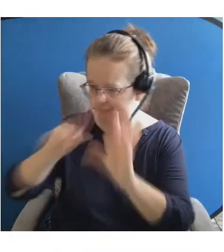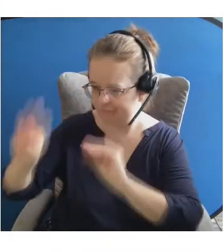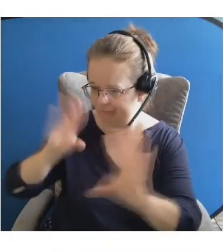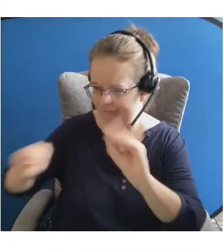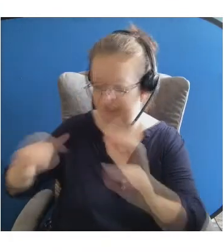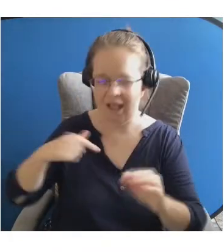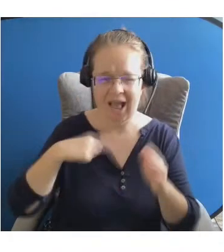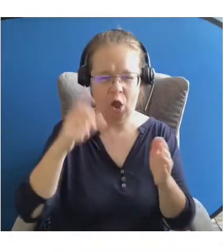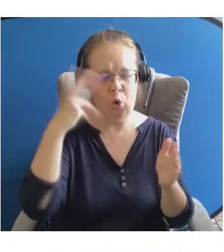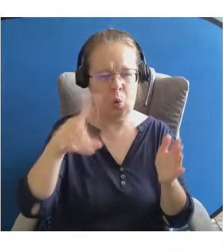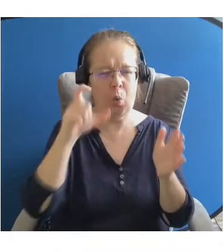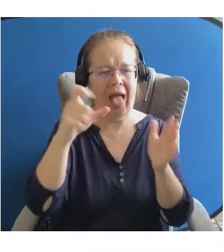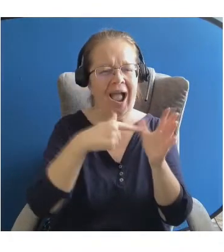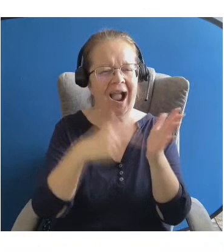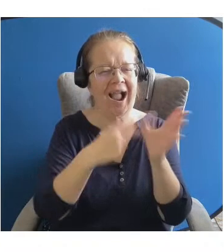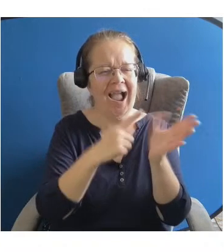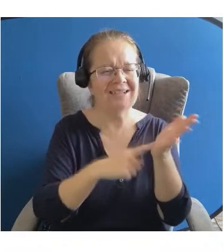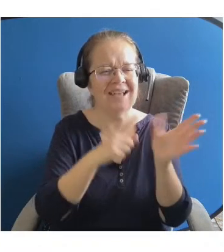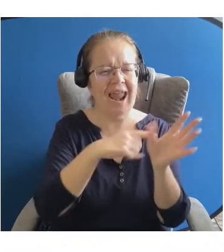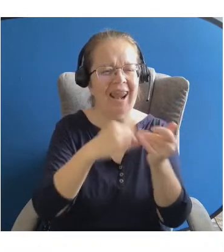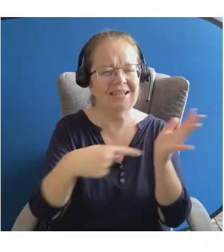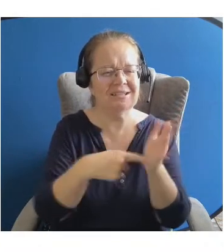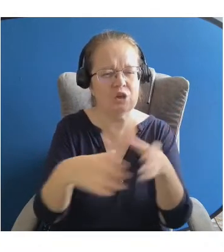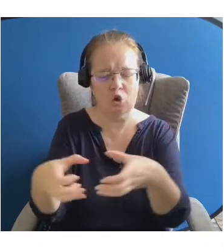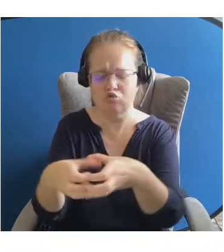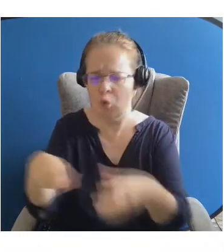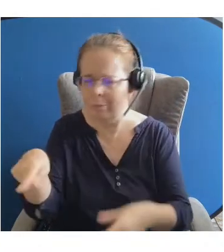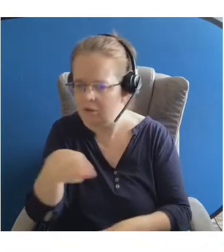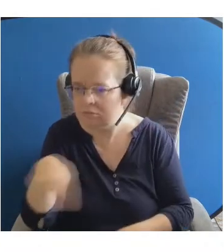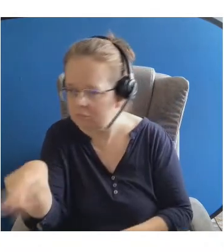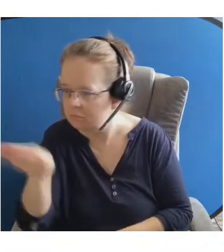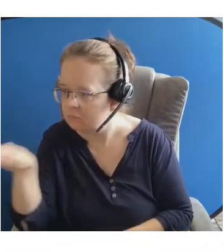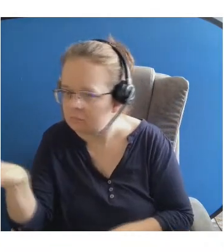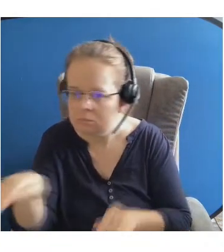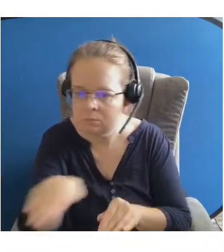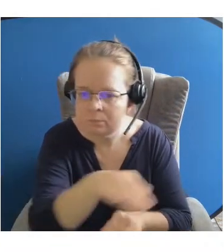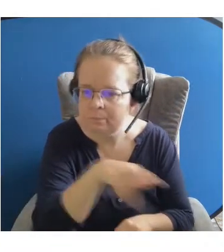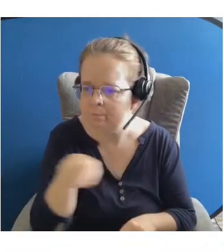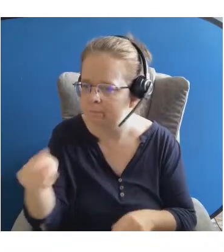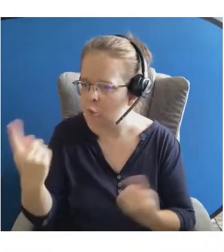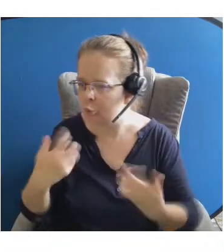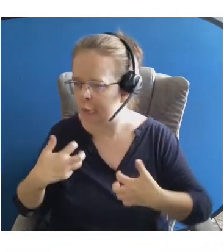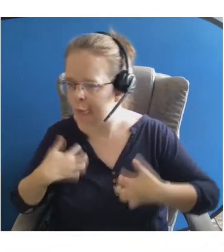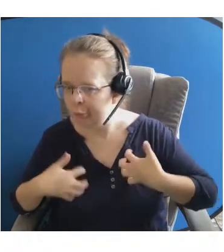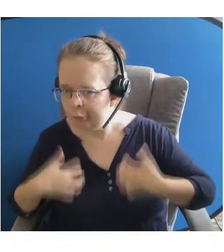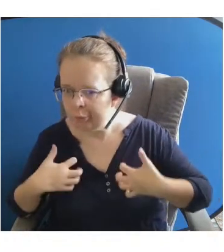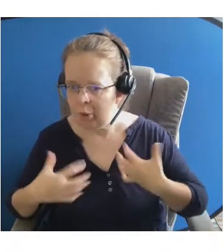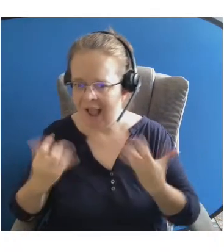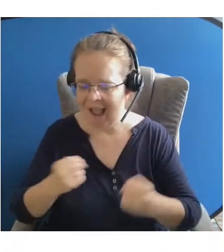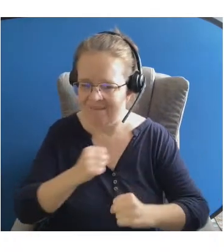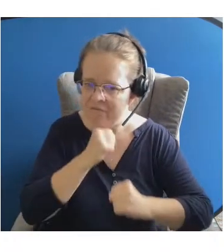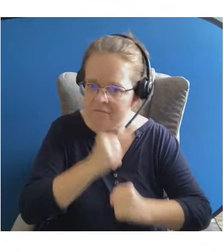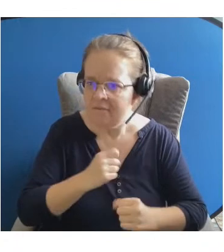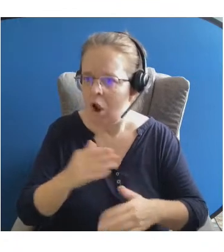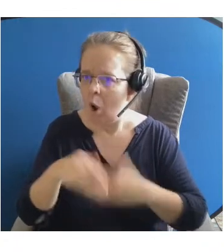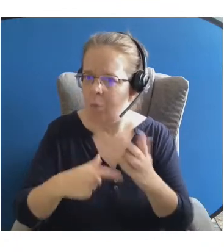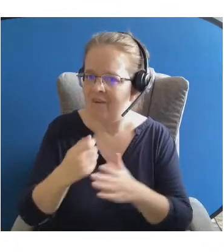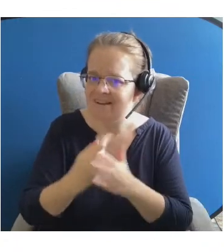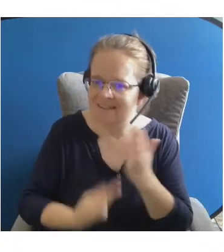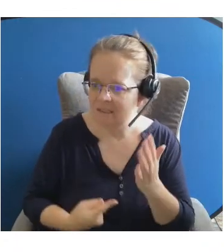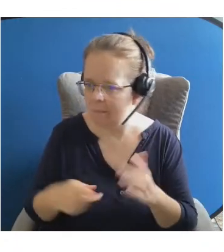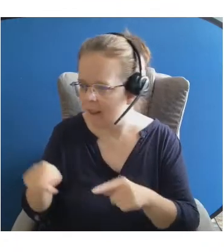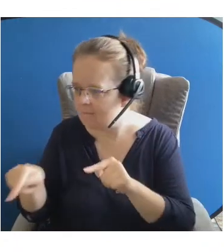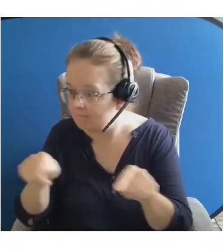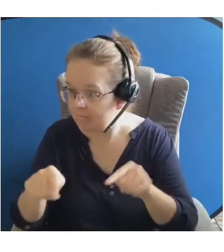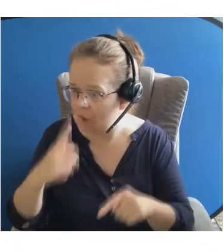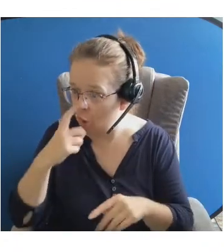groups. So people that felt really passionate of all abilities, felt passionate about this in the workplace and the impact our business